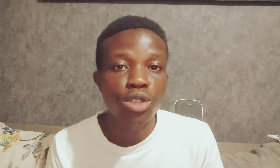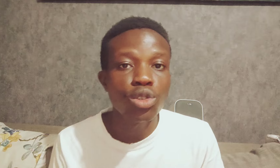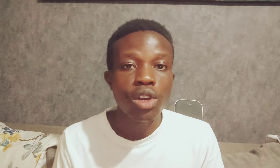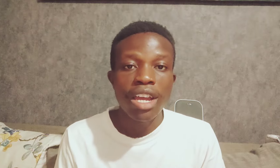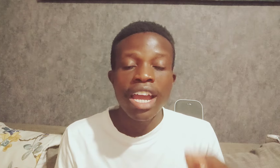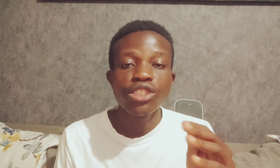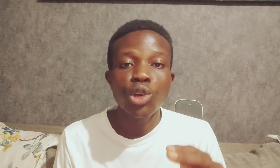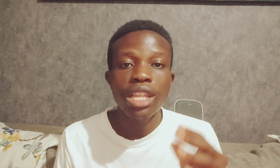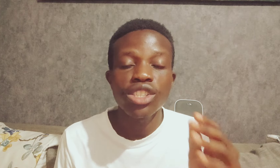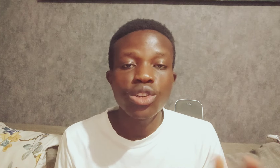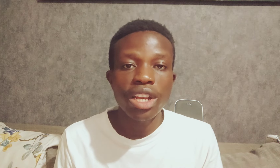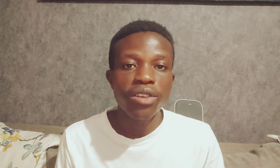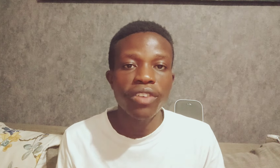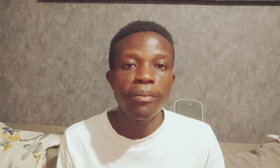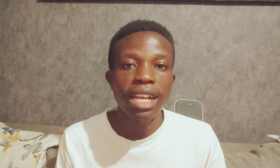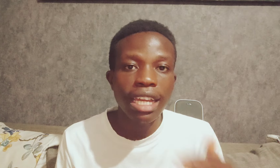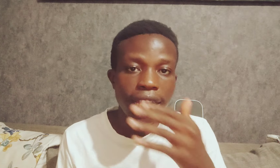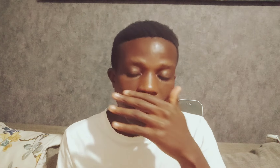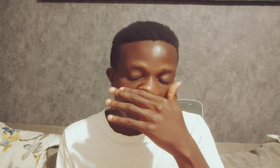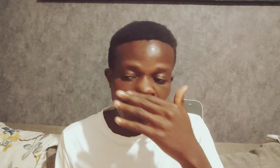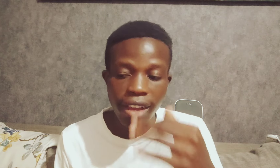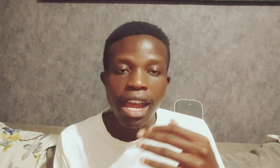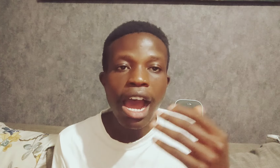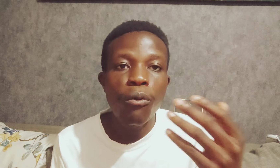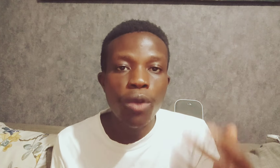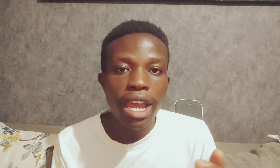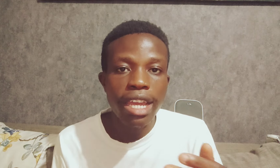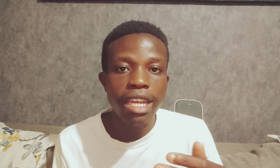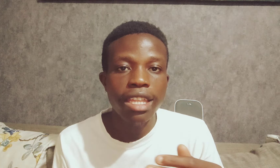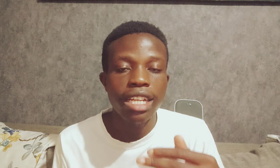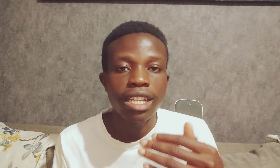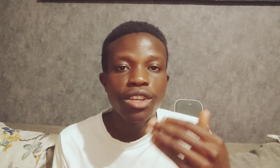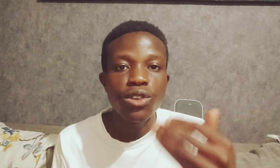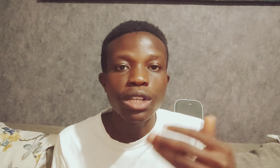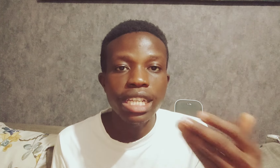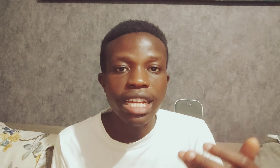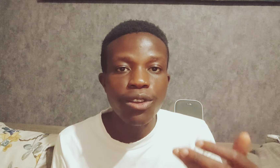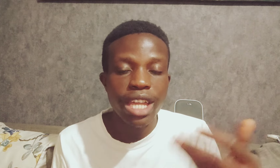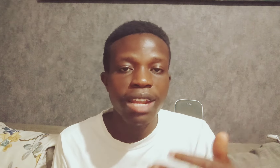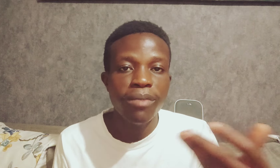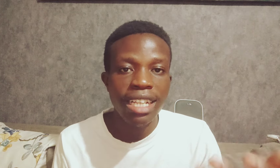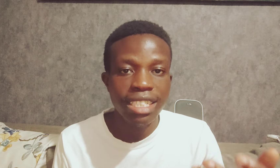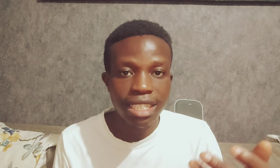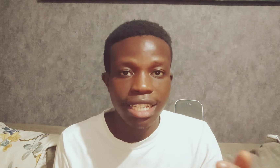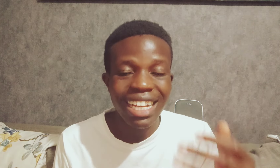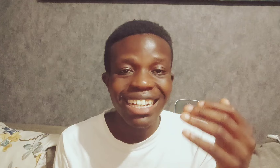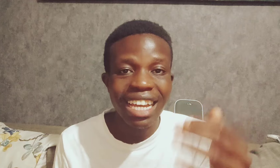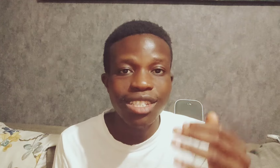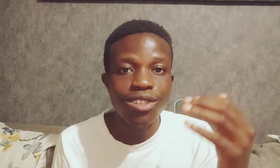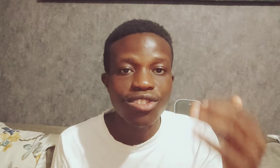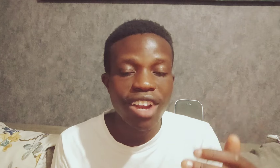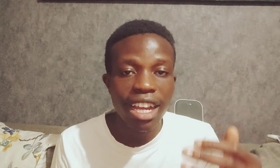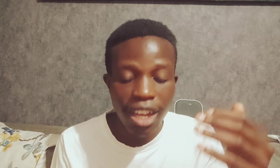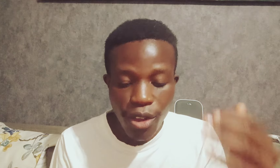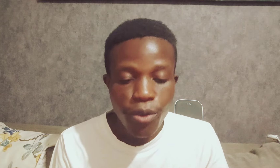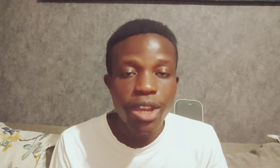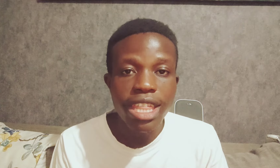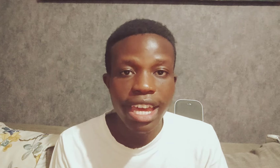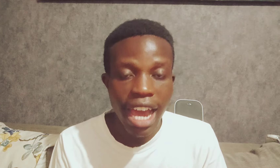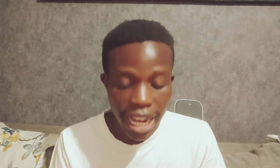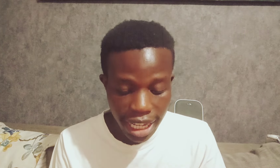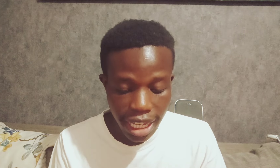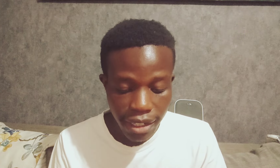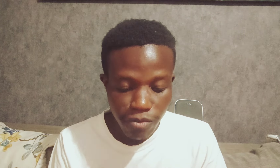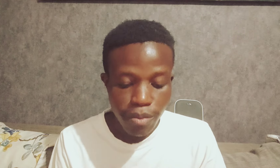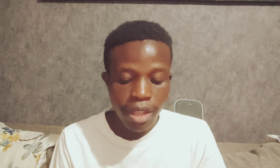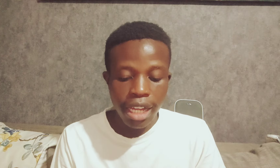as number two. Ensure that you and your family have a way that you'll deal with an emergency in case you're struck with